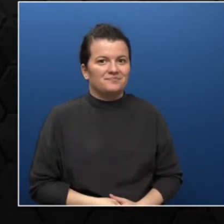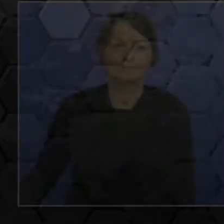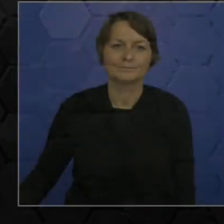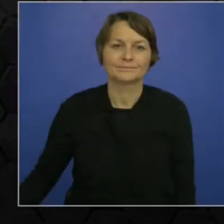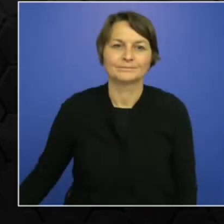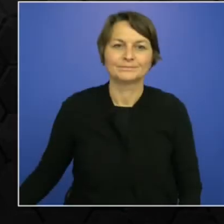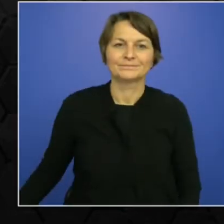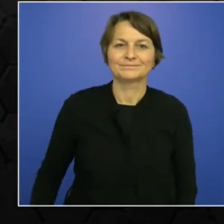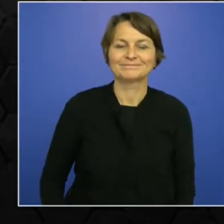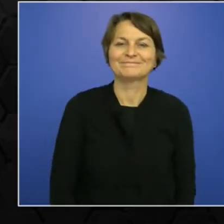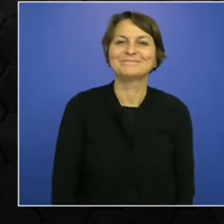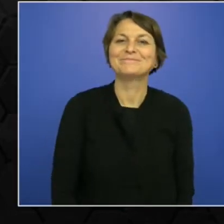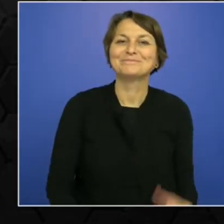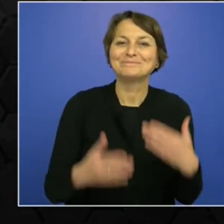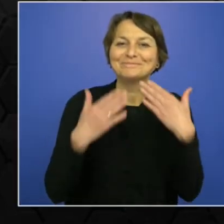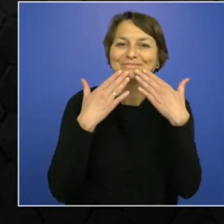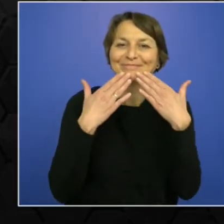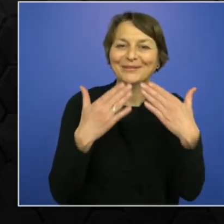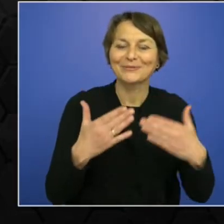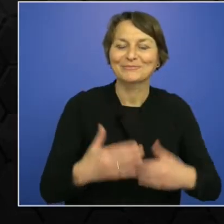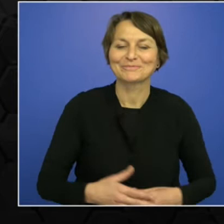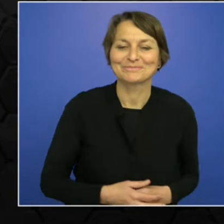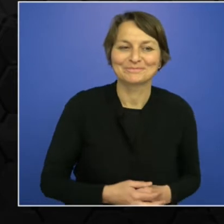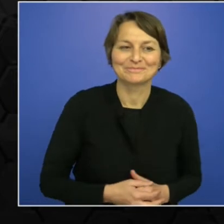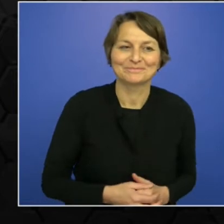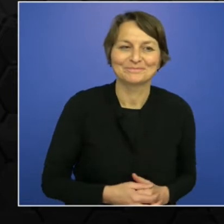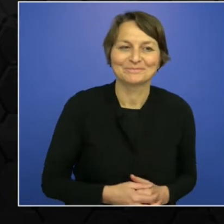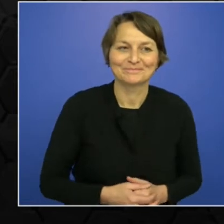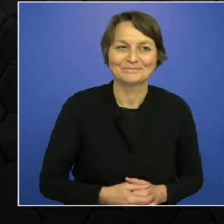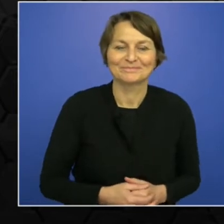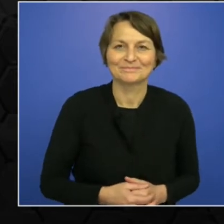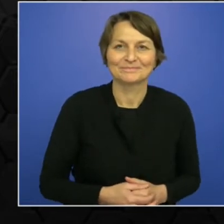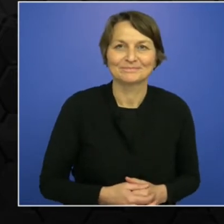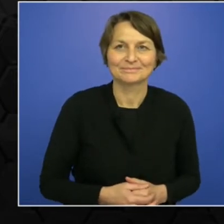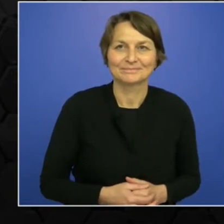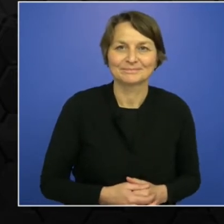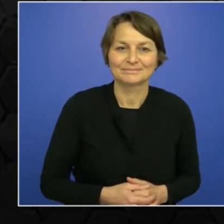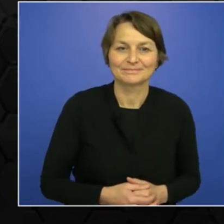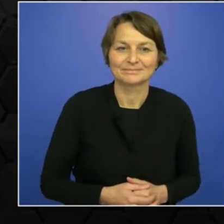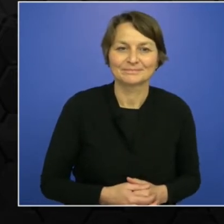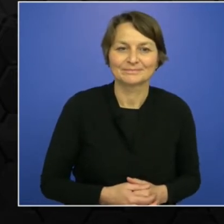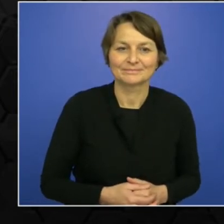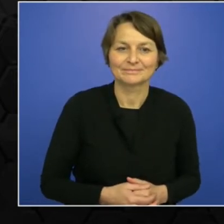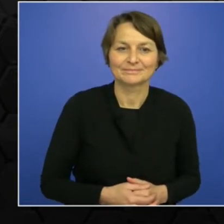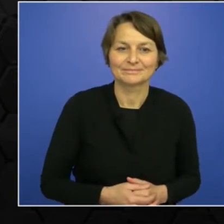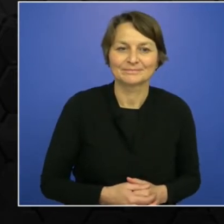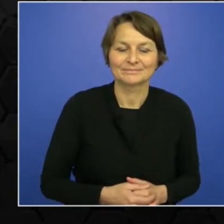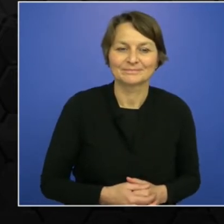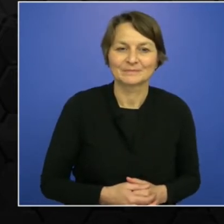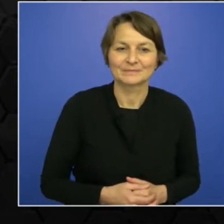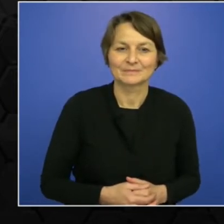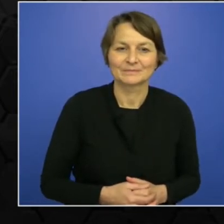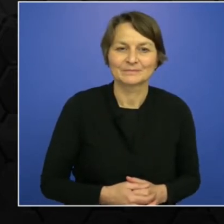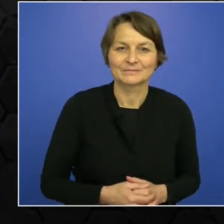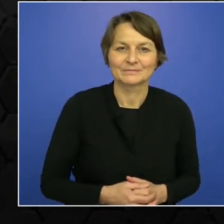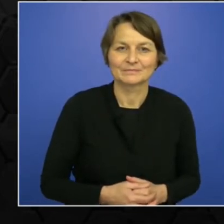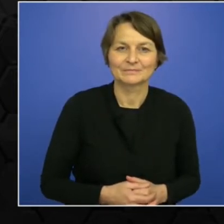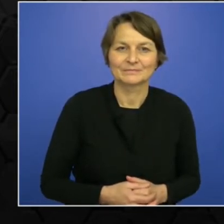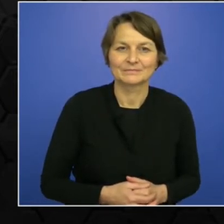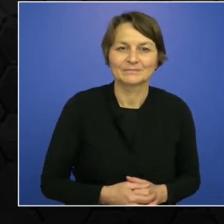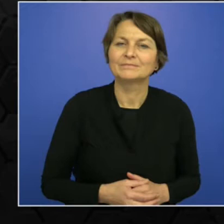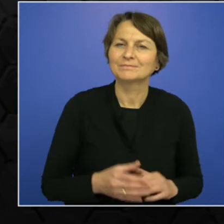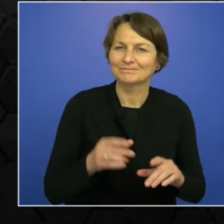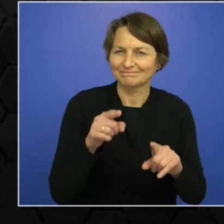Thank you, Colin. Just to pick up from right there, like he mentioned,